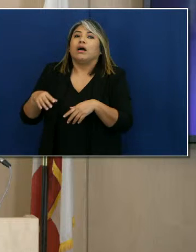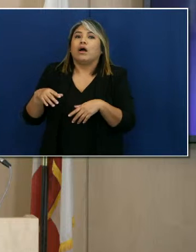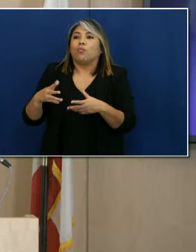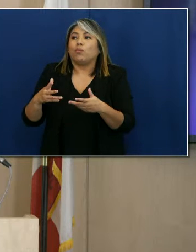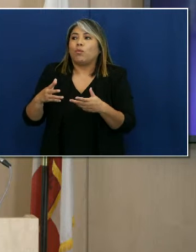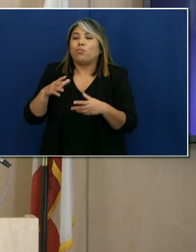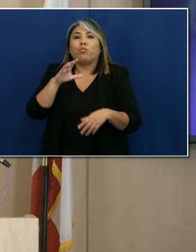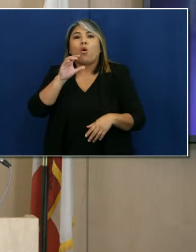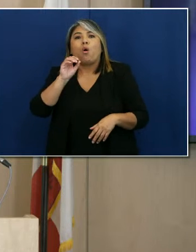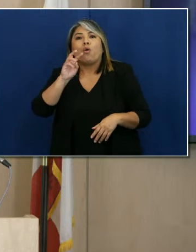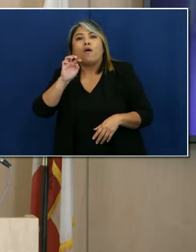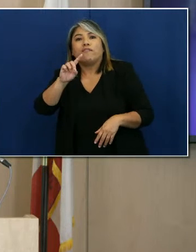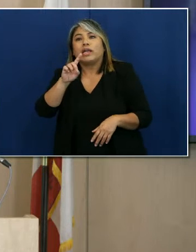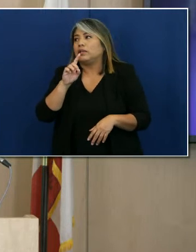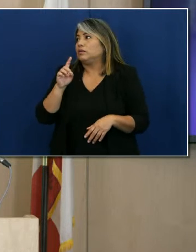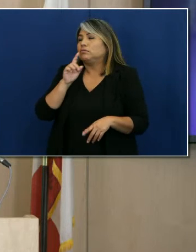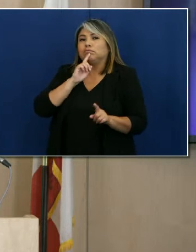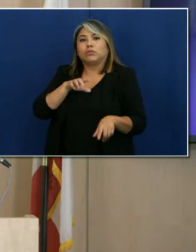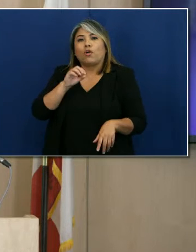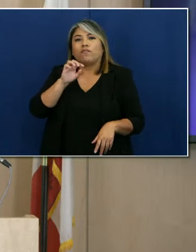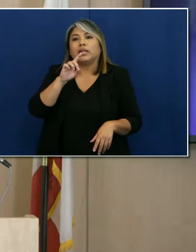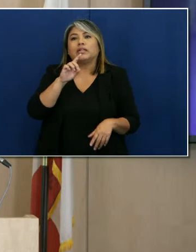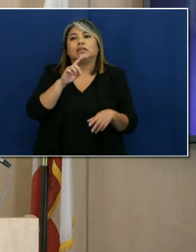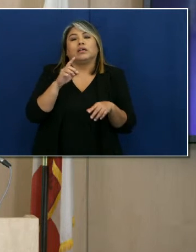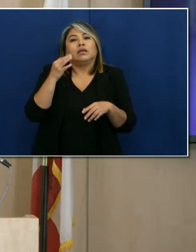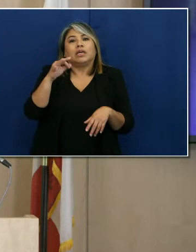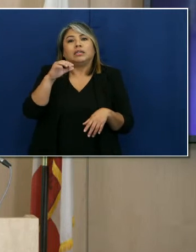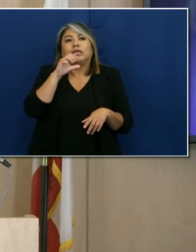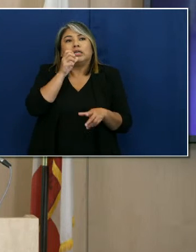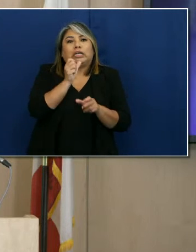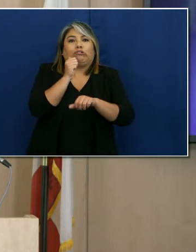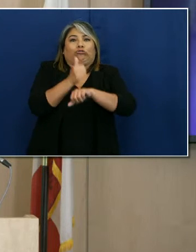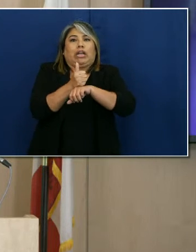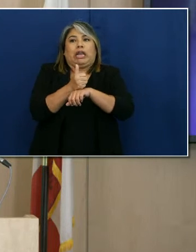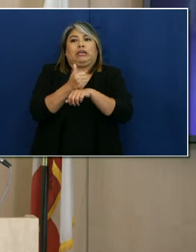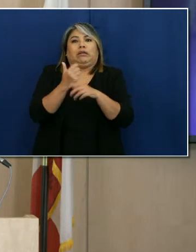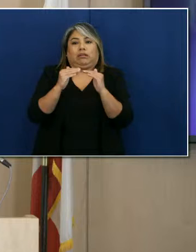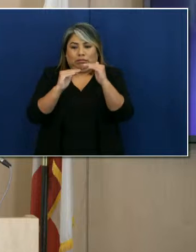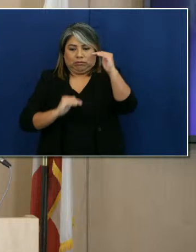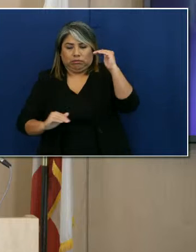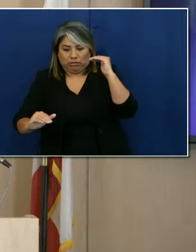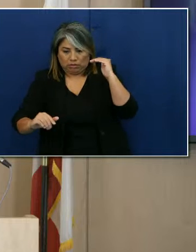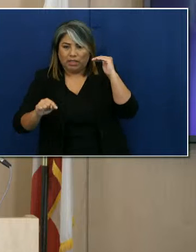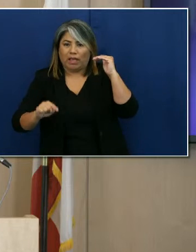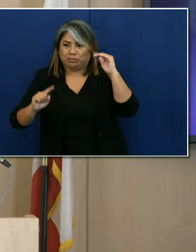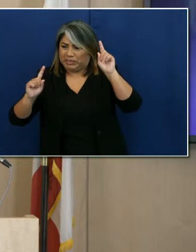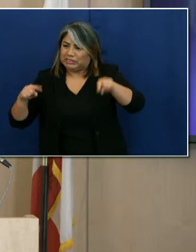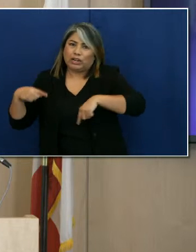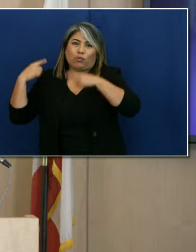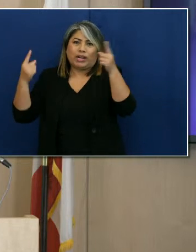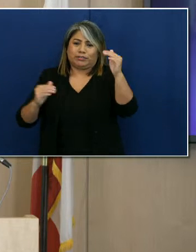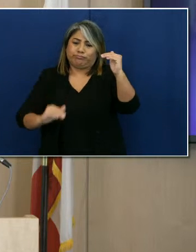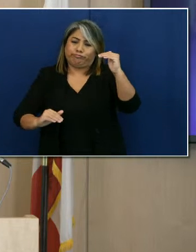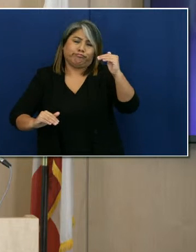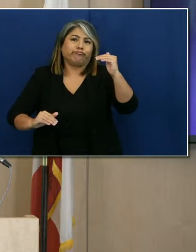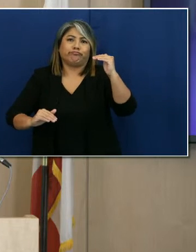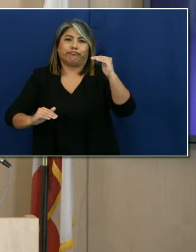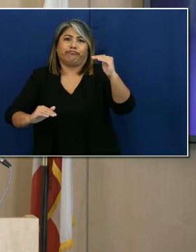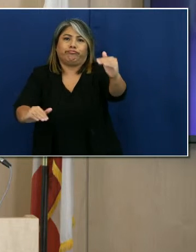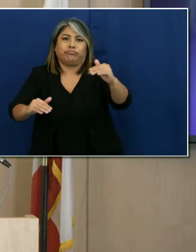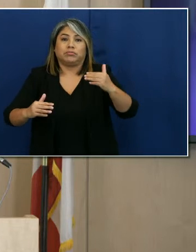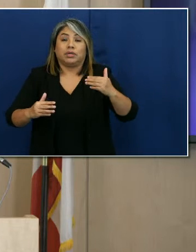realistic? COVID-19 didn't create the inequities in our society. They've been created over generations of time. It has